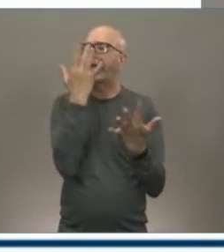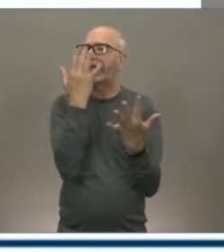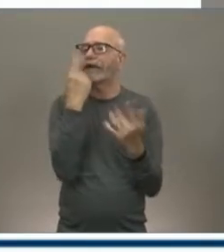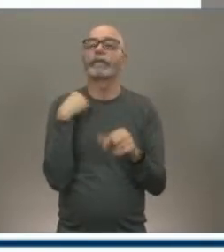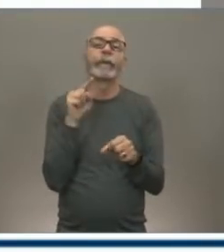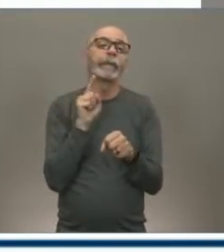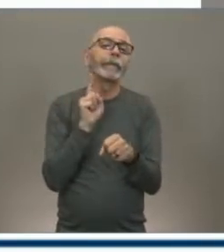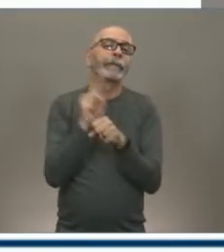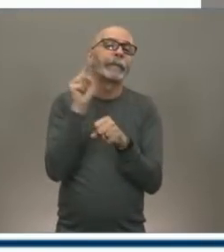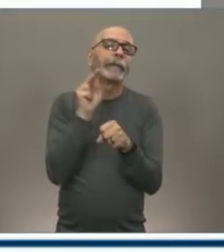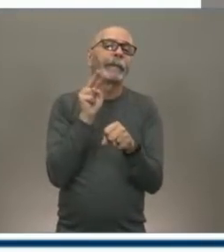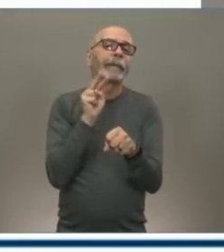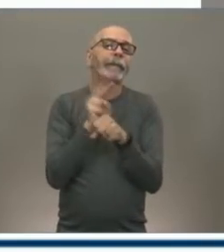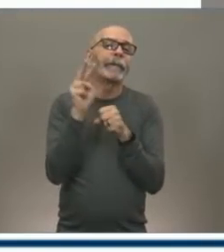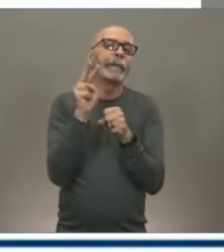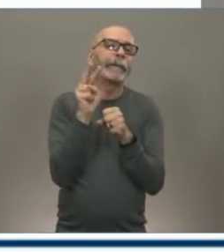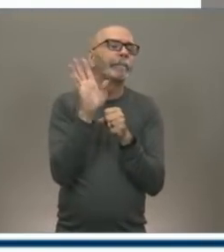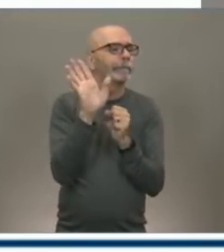to continue to be